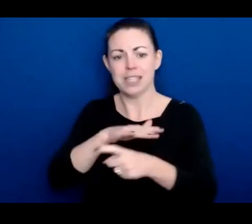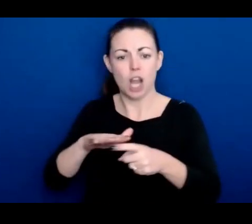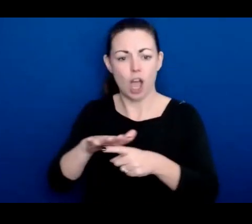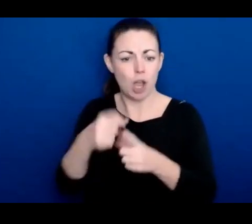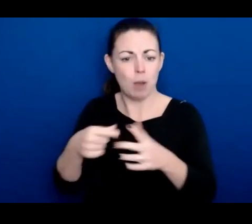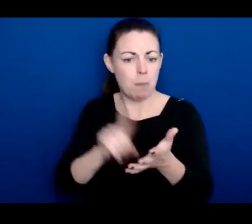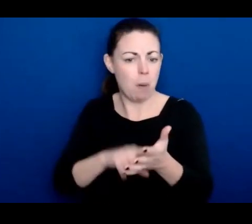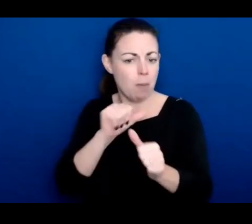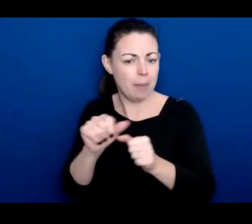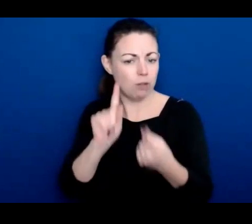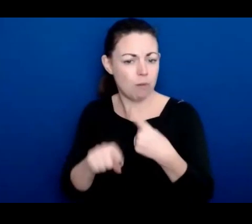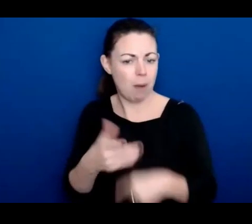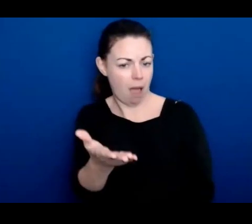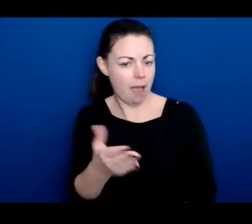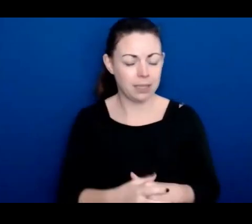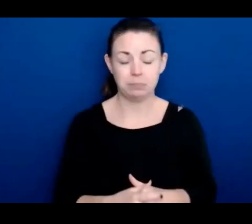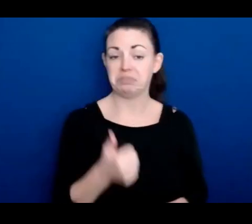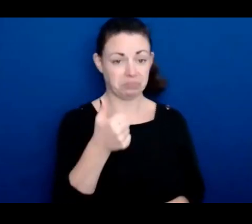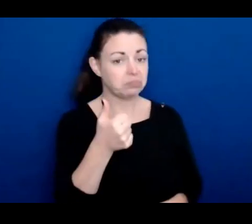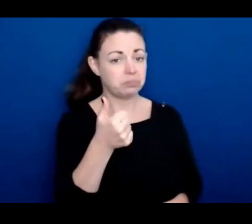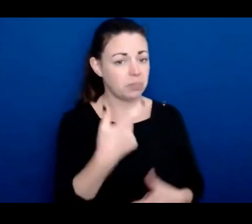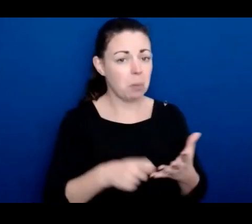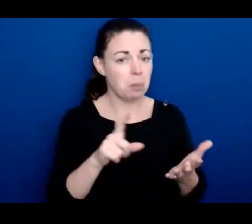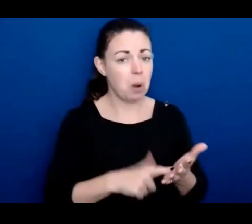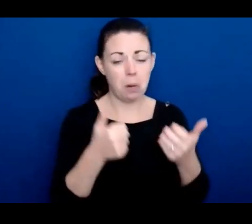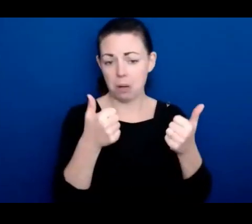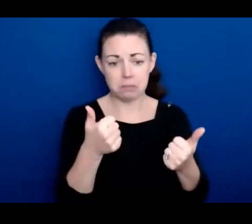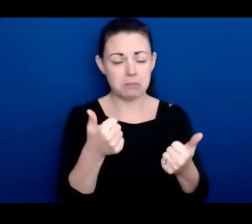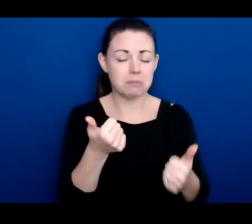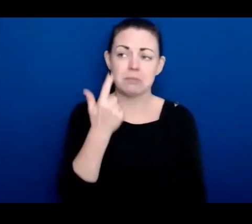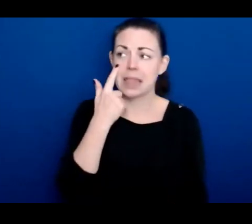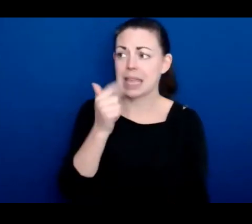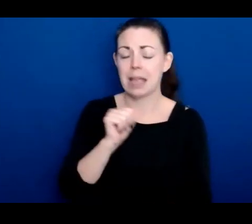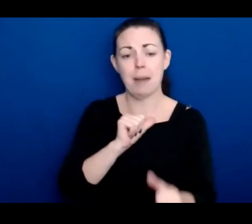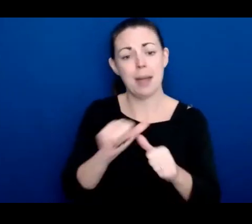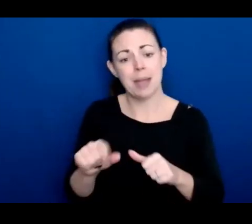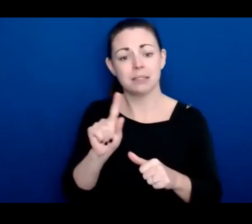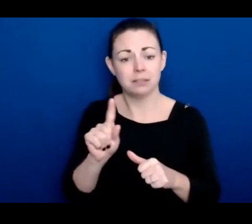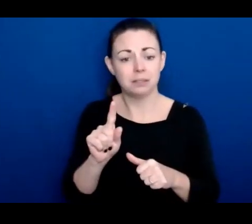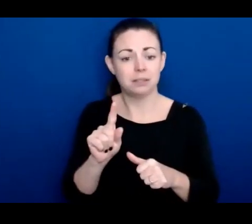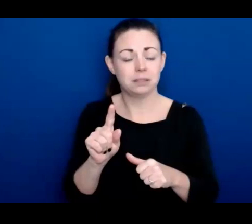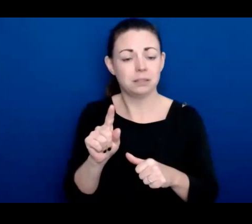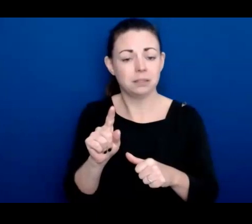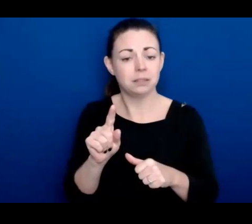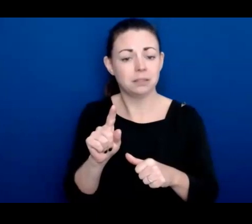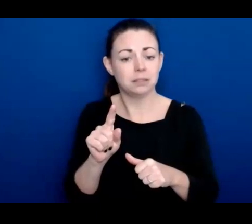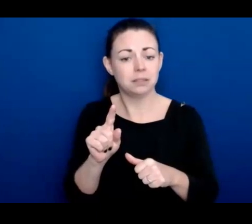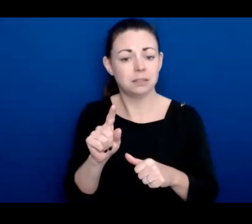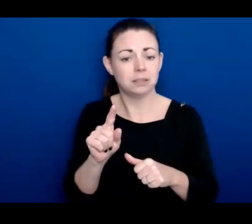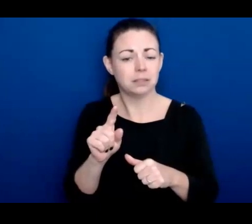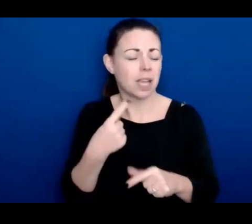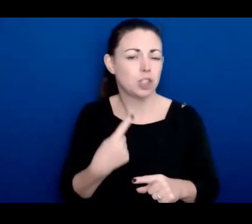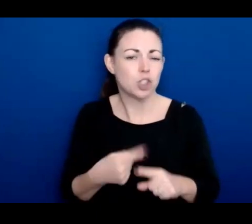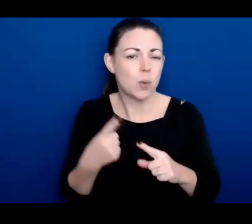for you? Yeah, sure. I mean, I suppose the best thing would be just to explain how very quickly,